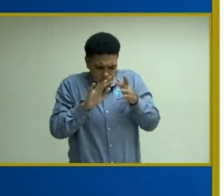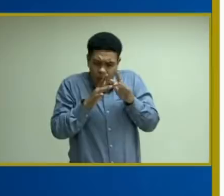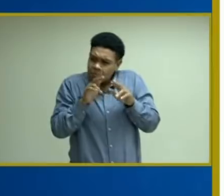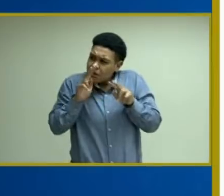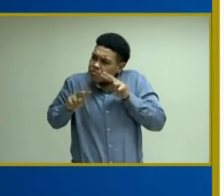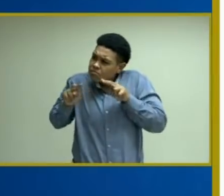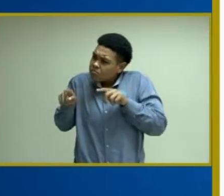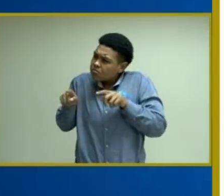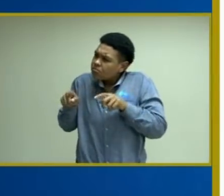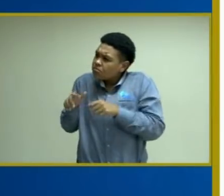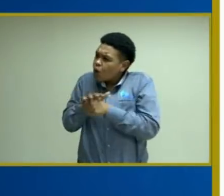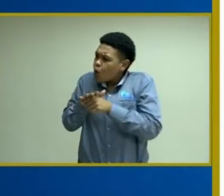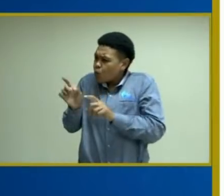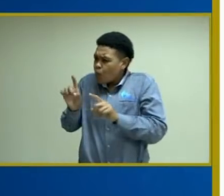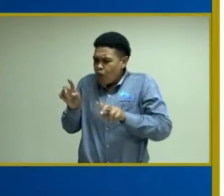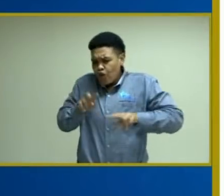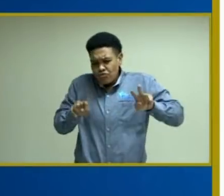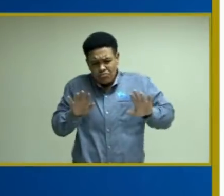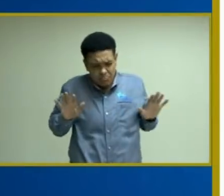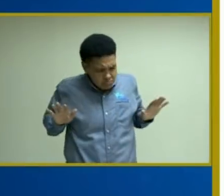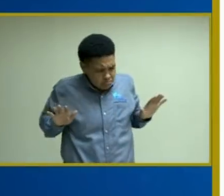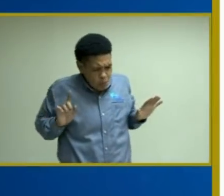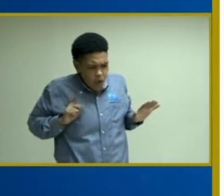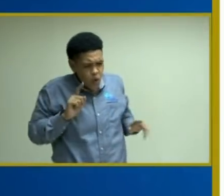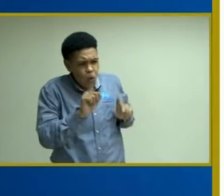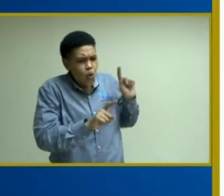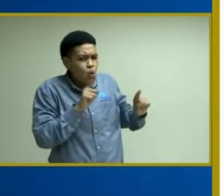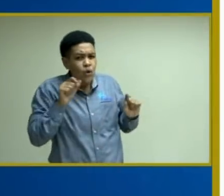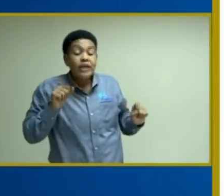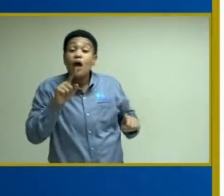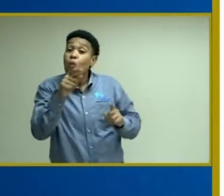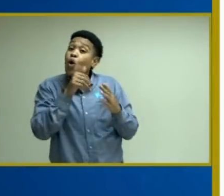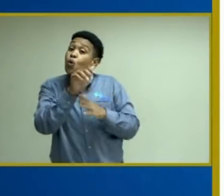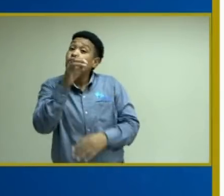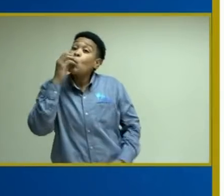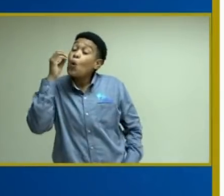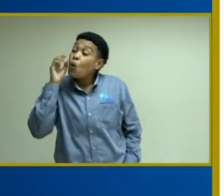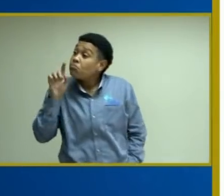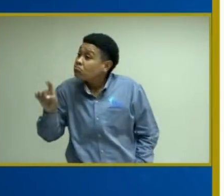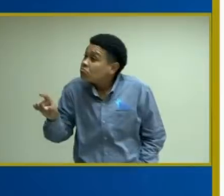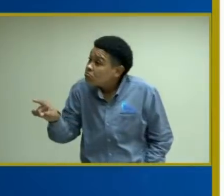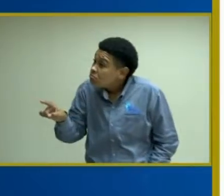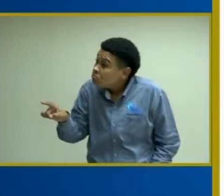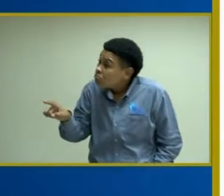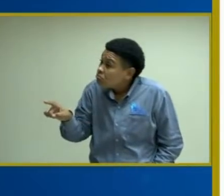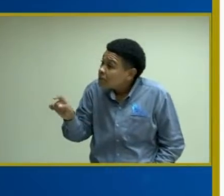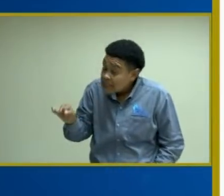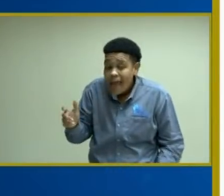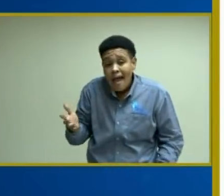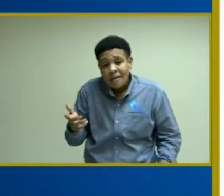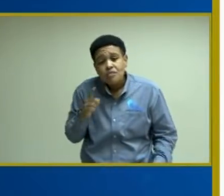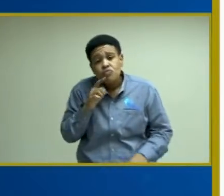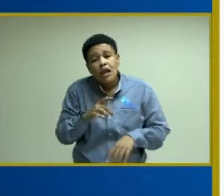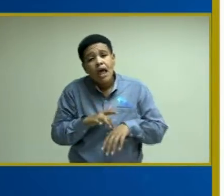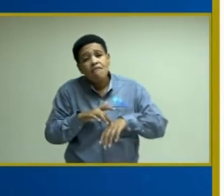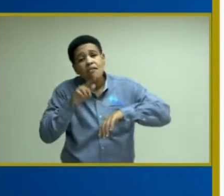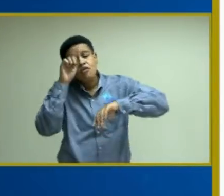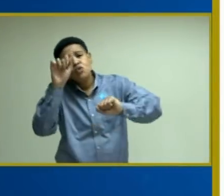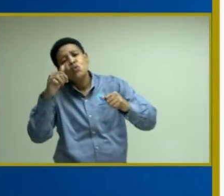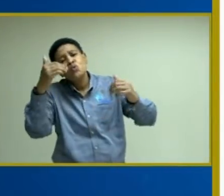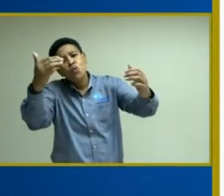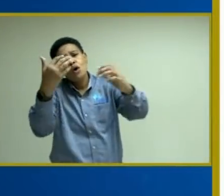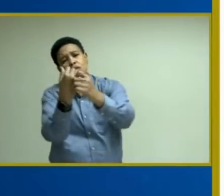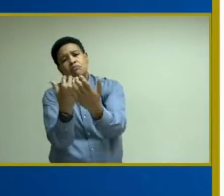see where these sites are. There is one close to you, so it is available for you to get